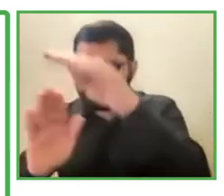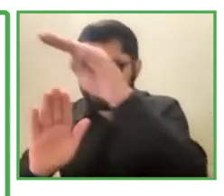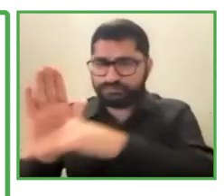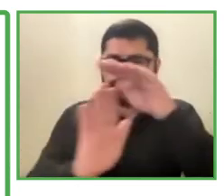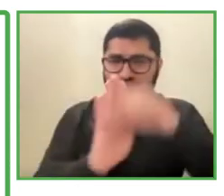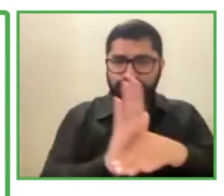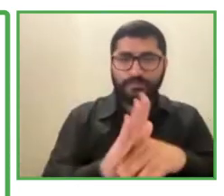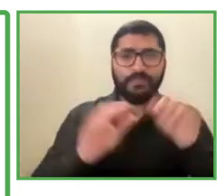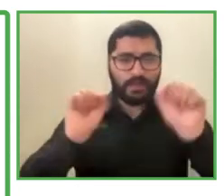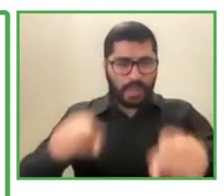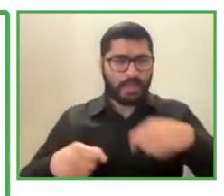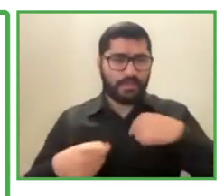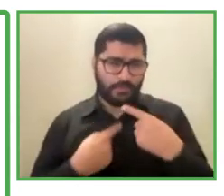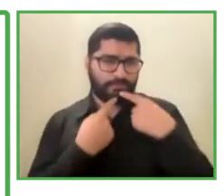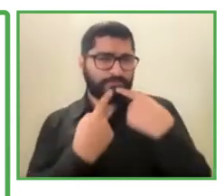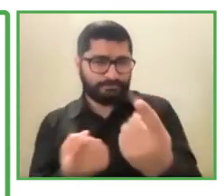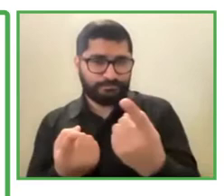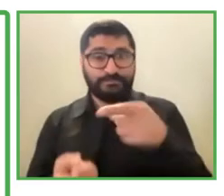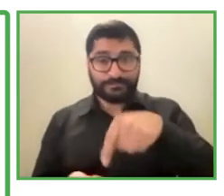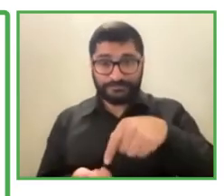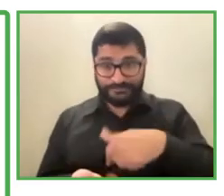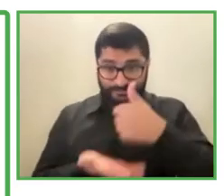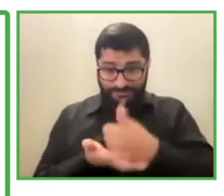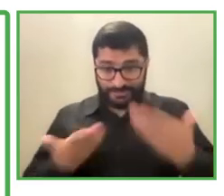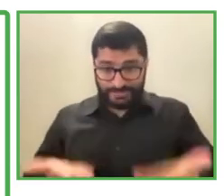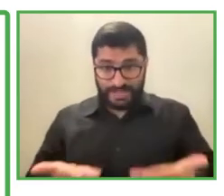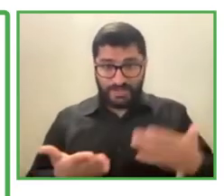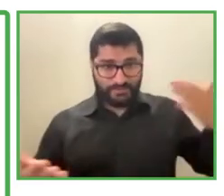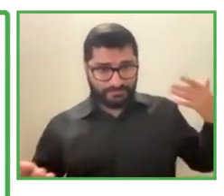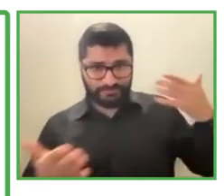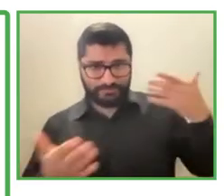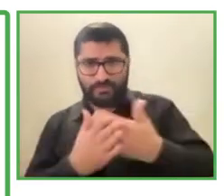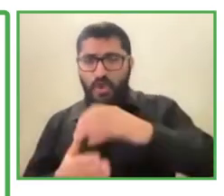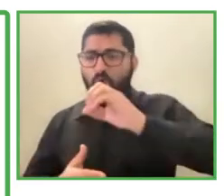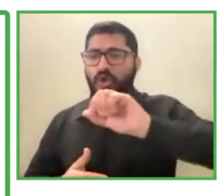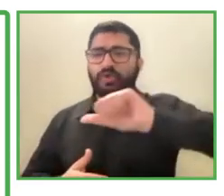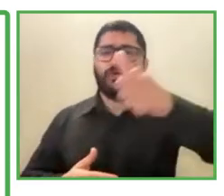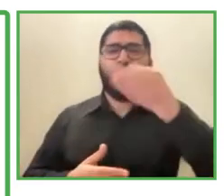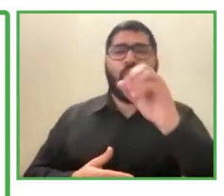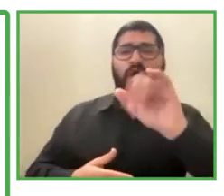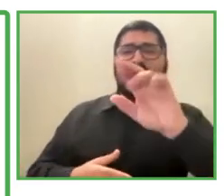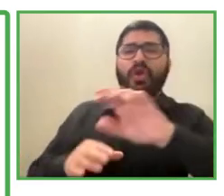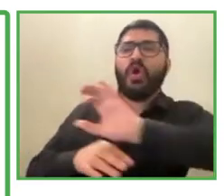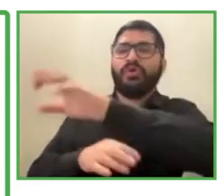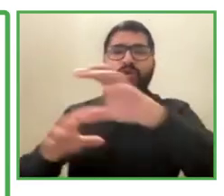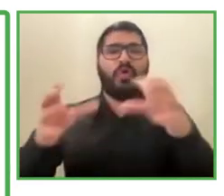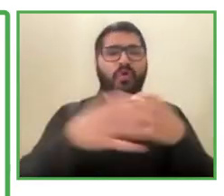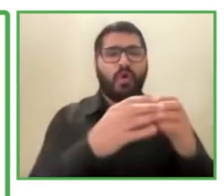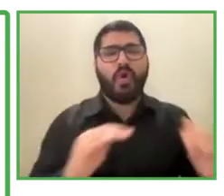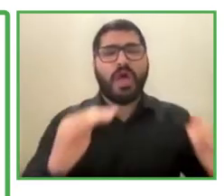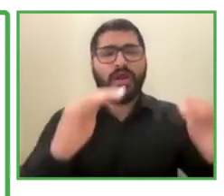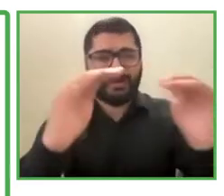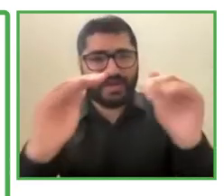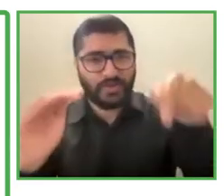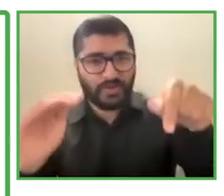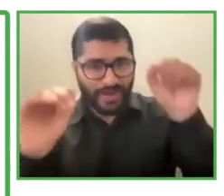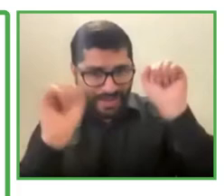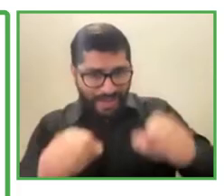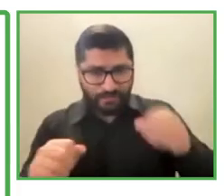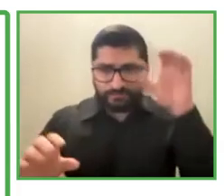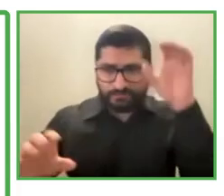working significantly jointly with the ILO and Fundación ONCE to identify potential